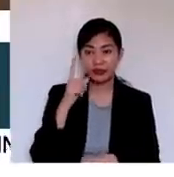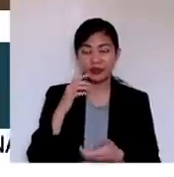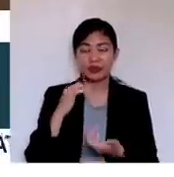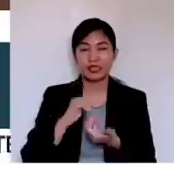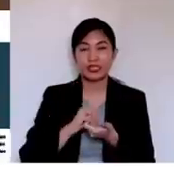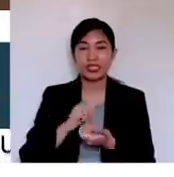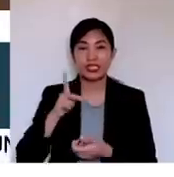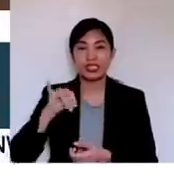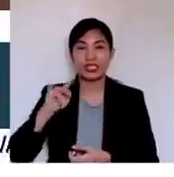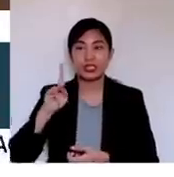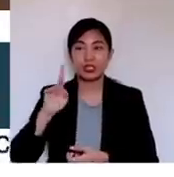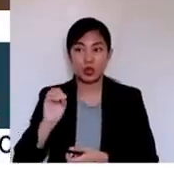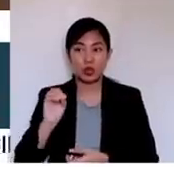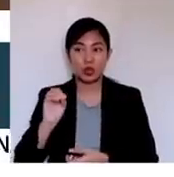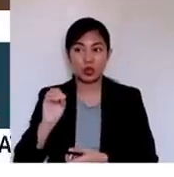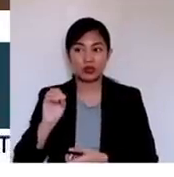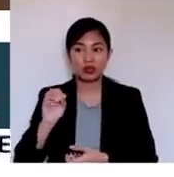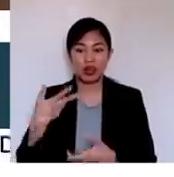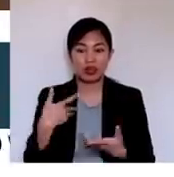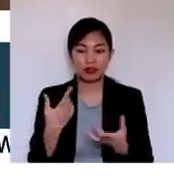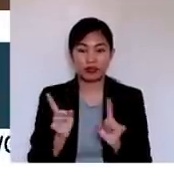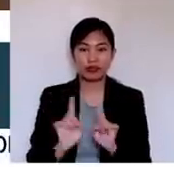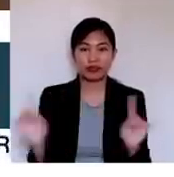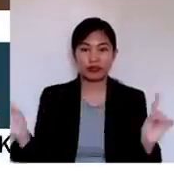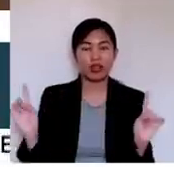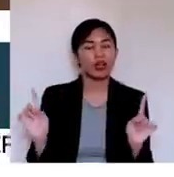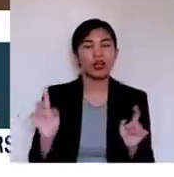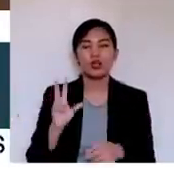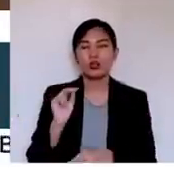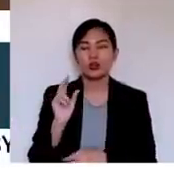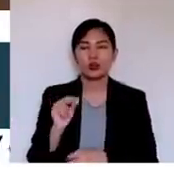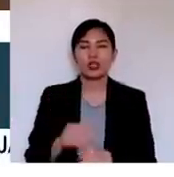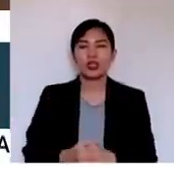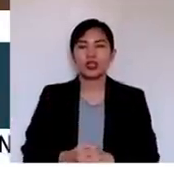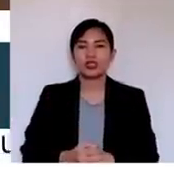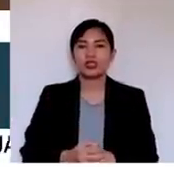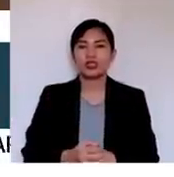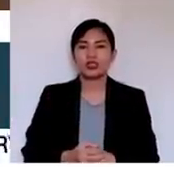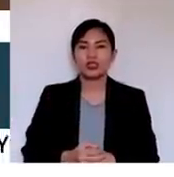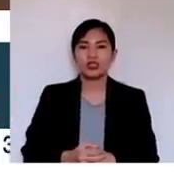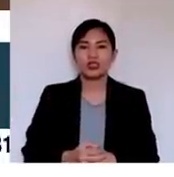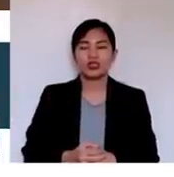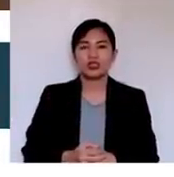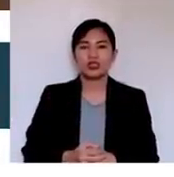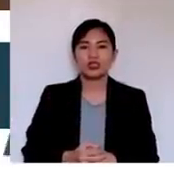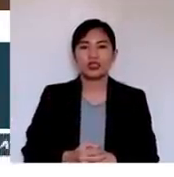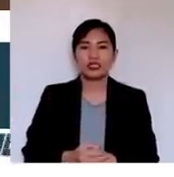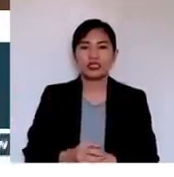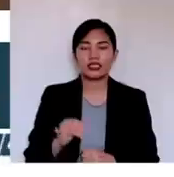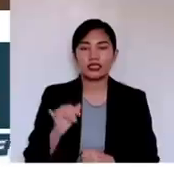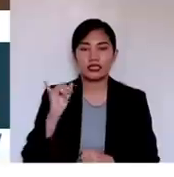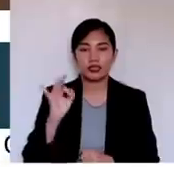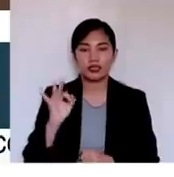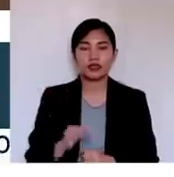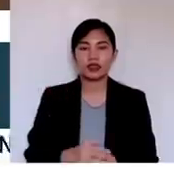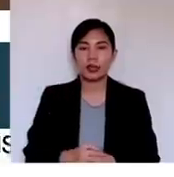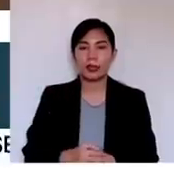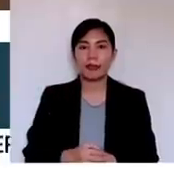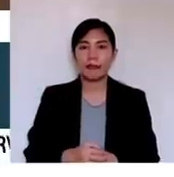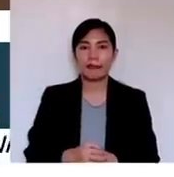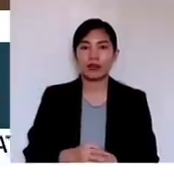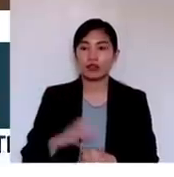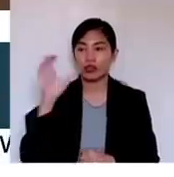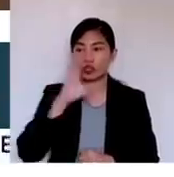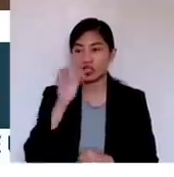terribly off-brand. And if she did go for another vice presidential candidate, it